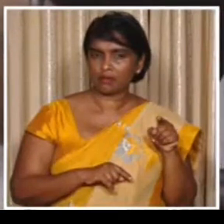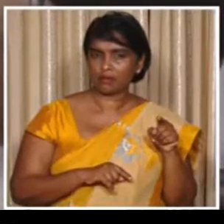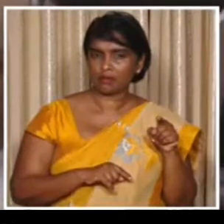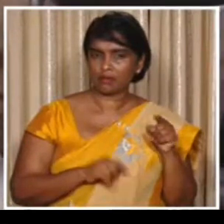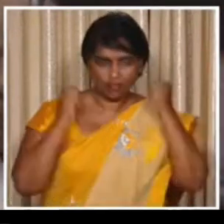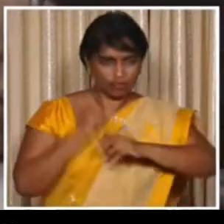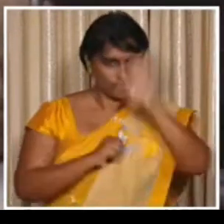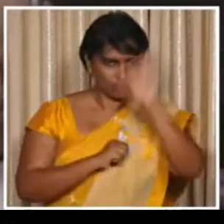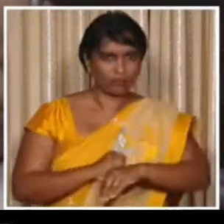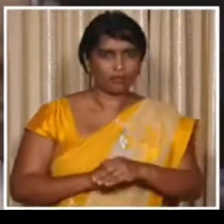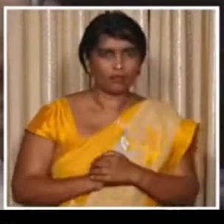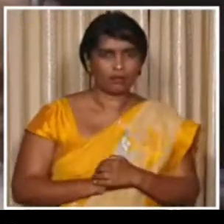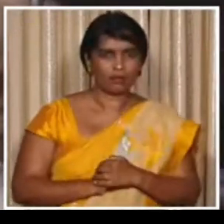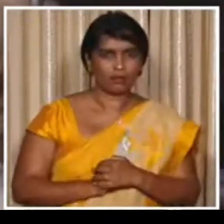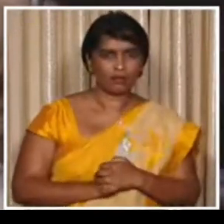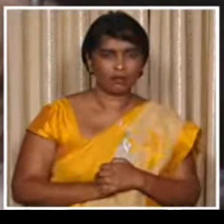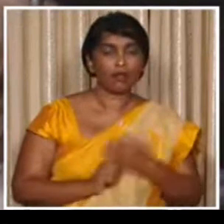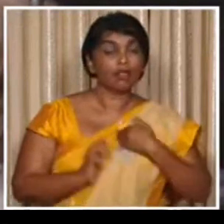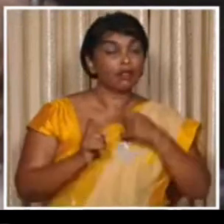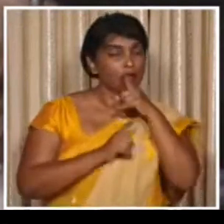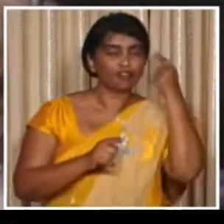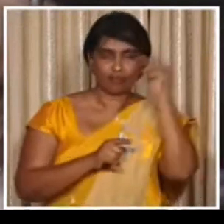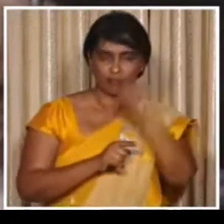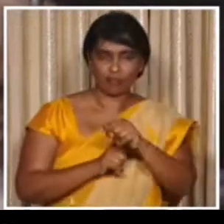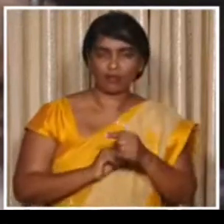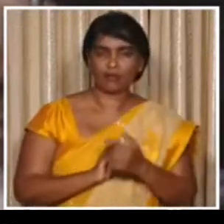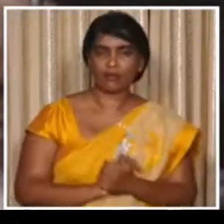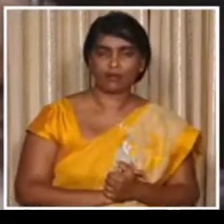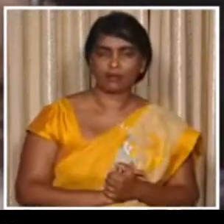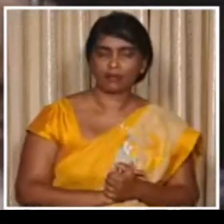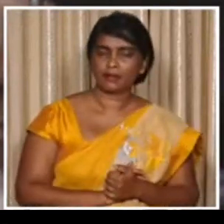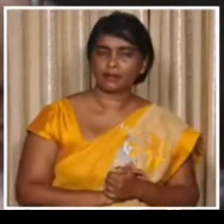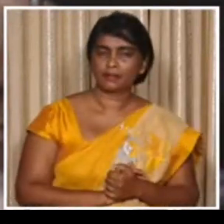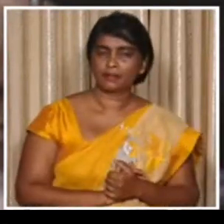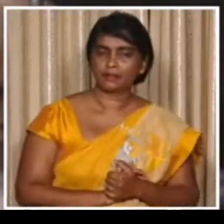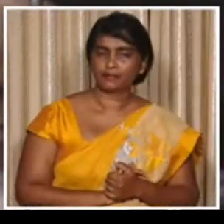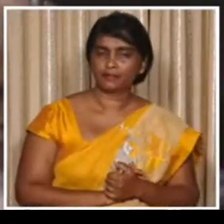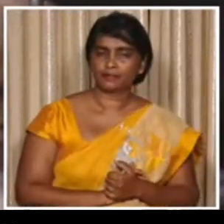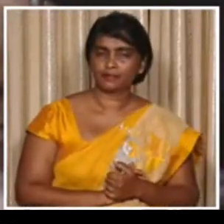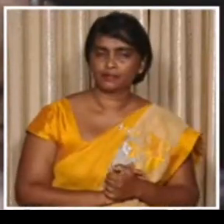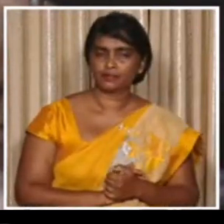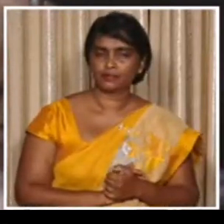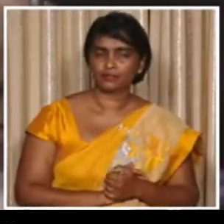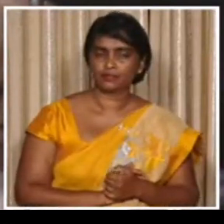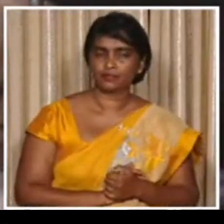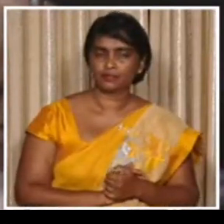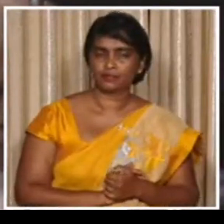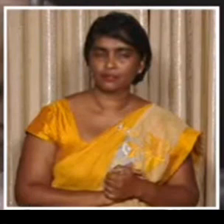down. I am talking to your member. You sit down, man. I brought you into politics. Shut up and sit down.